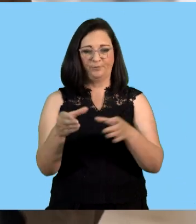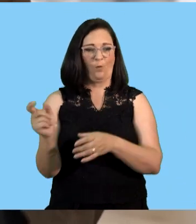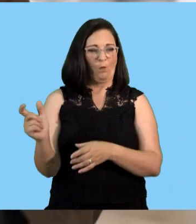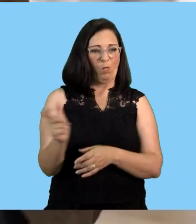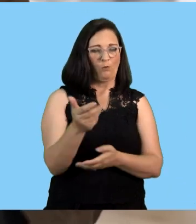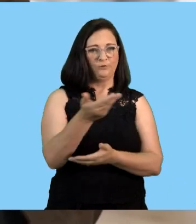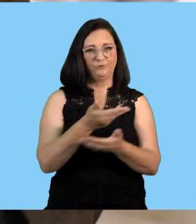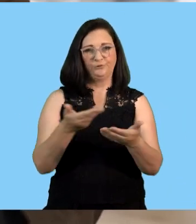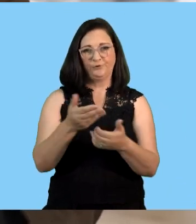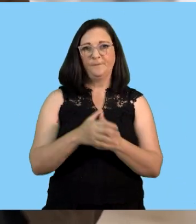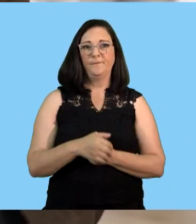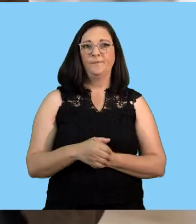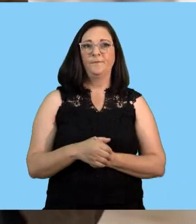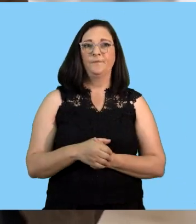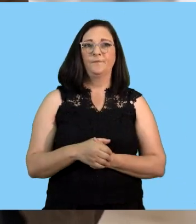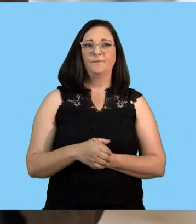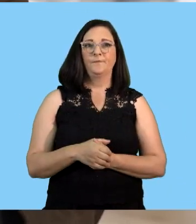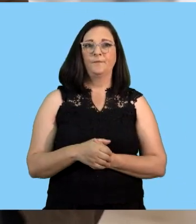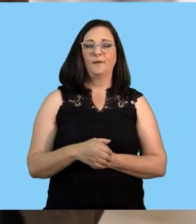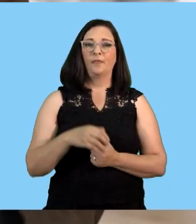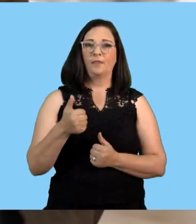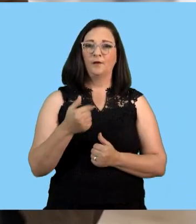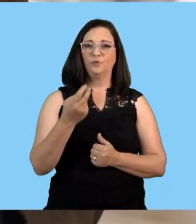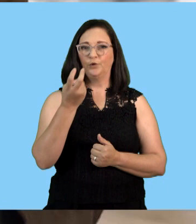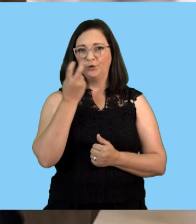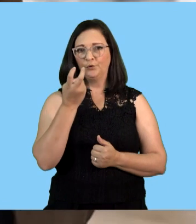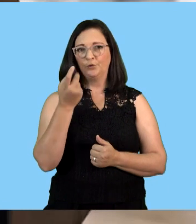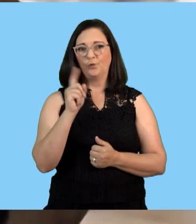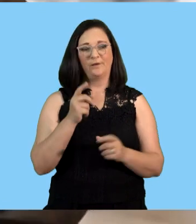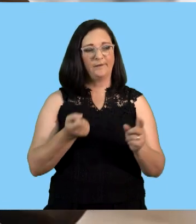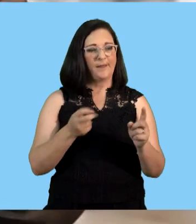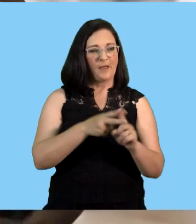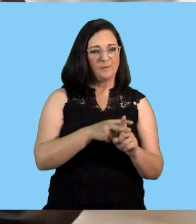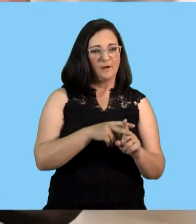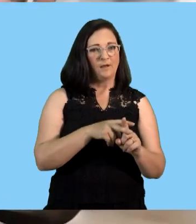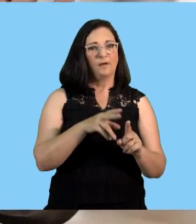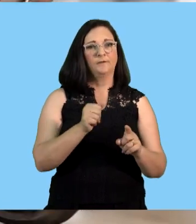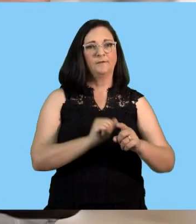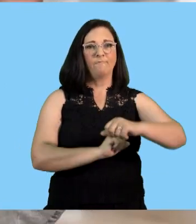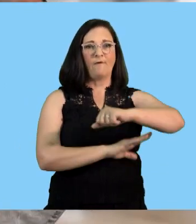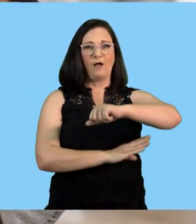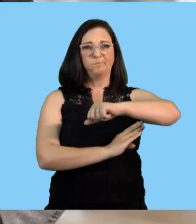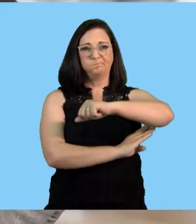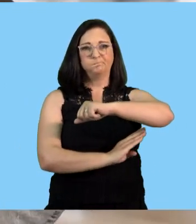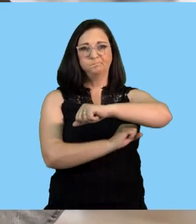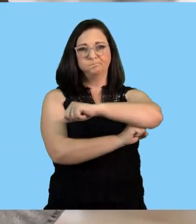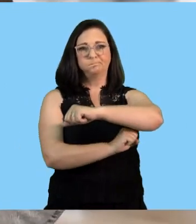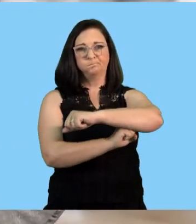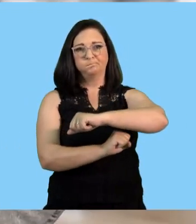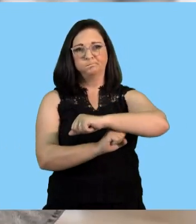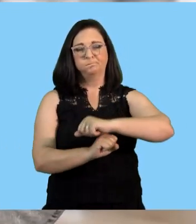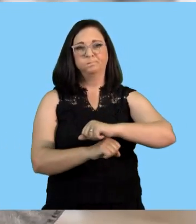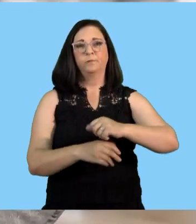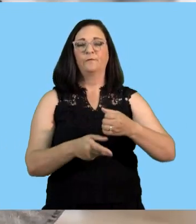the population groups. And then not only that, we looked at the implications and all of those 5 things that are